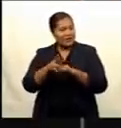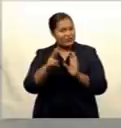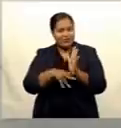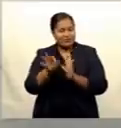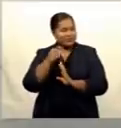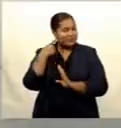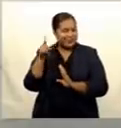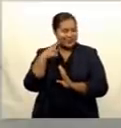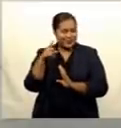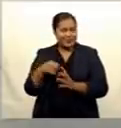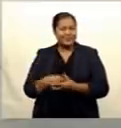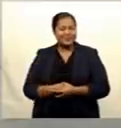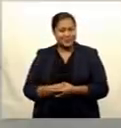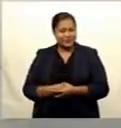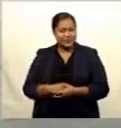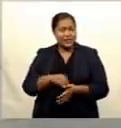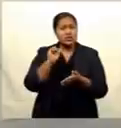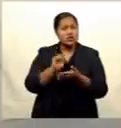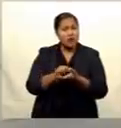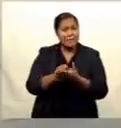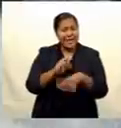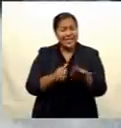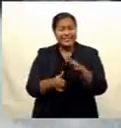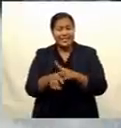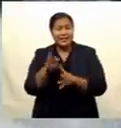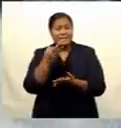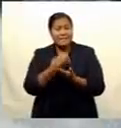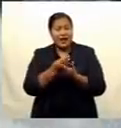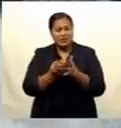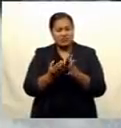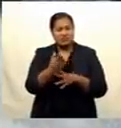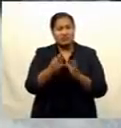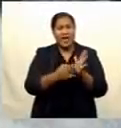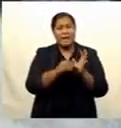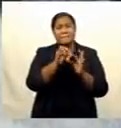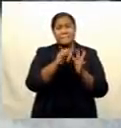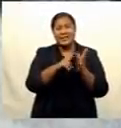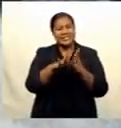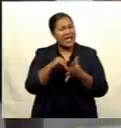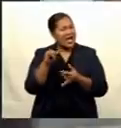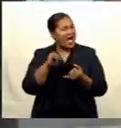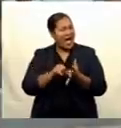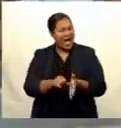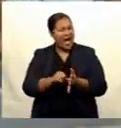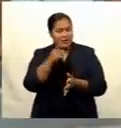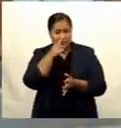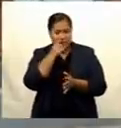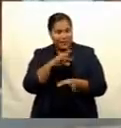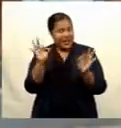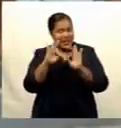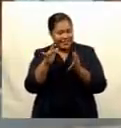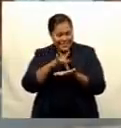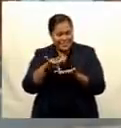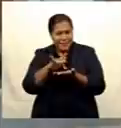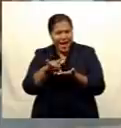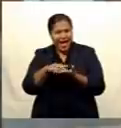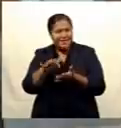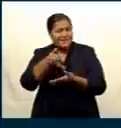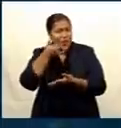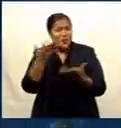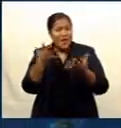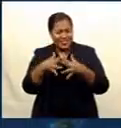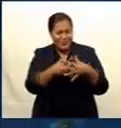reports. Shopping and accessing funds through M-Pesa has been difficult for people without a smartphone in the Western